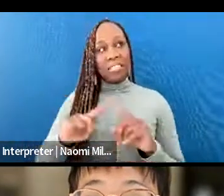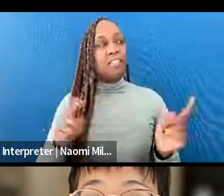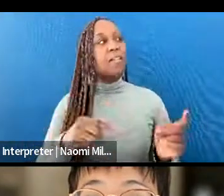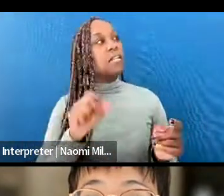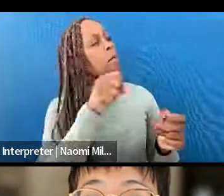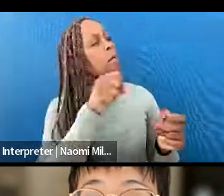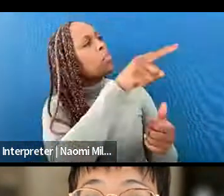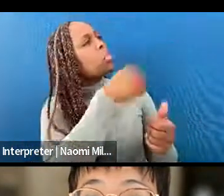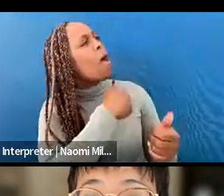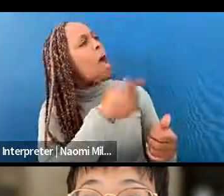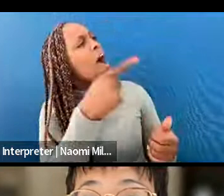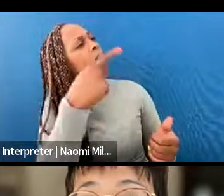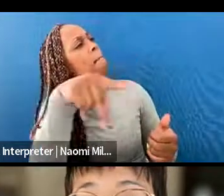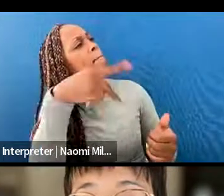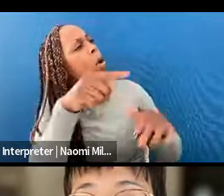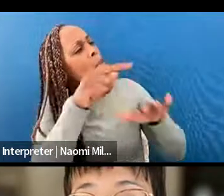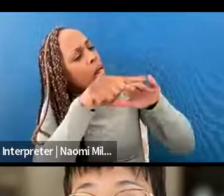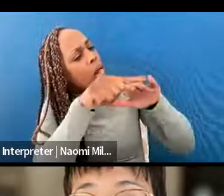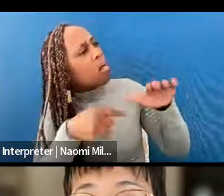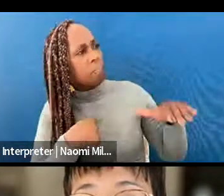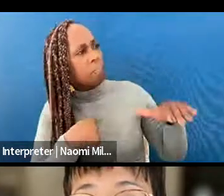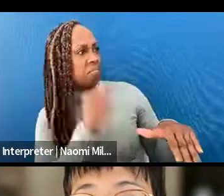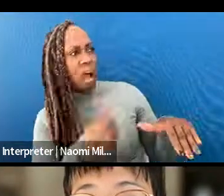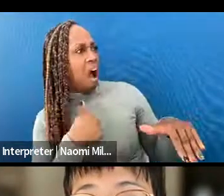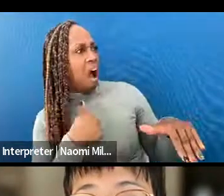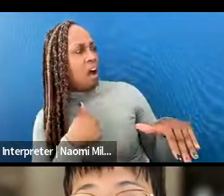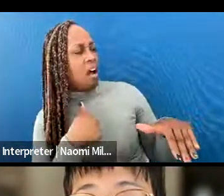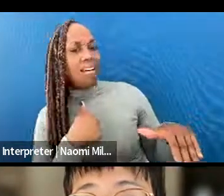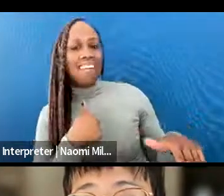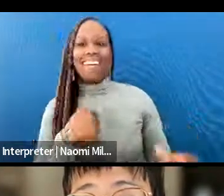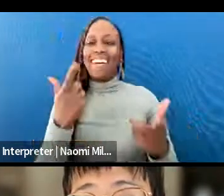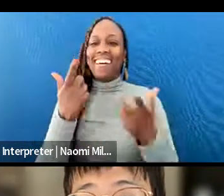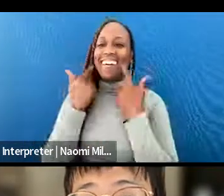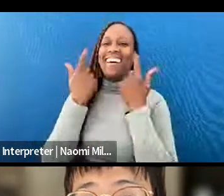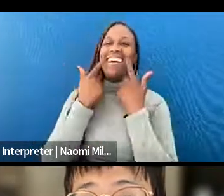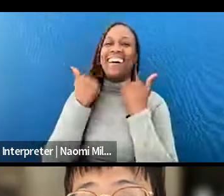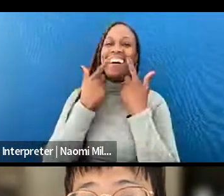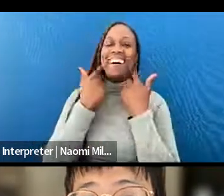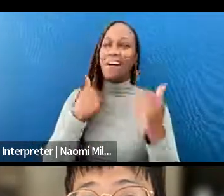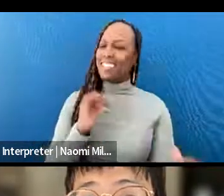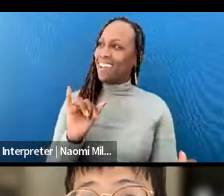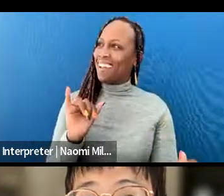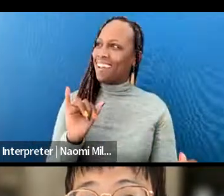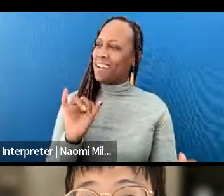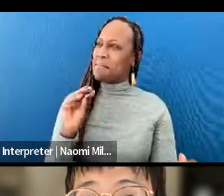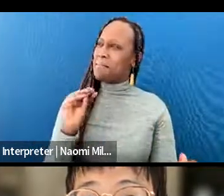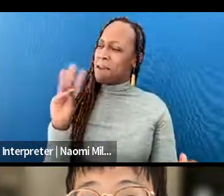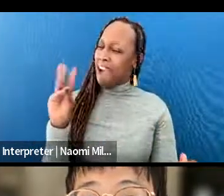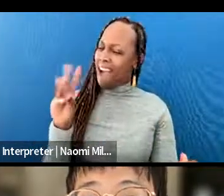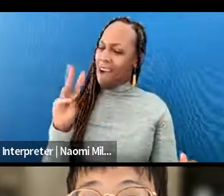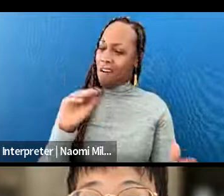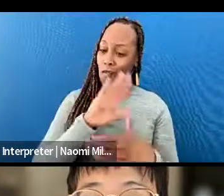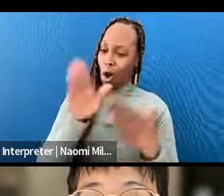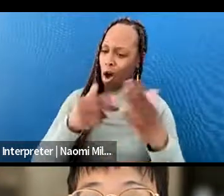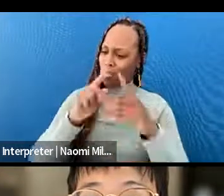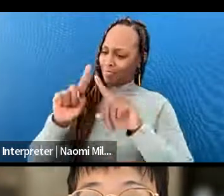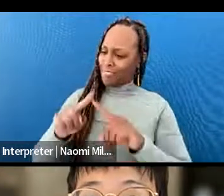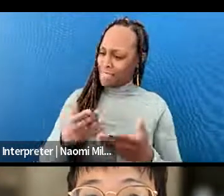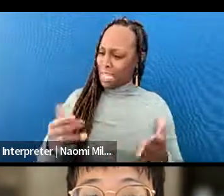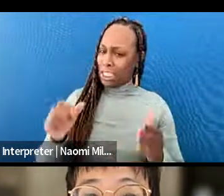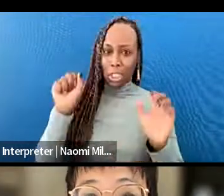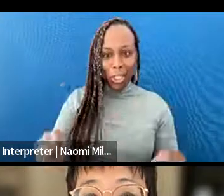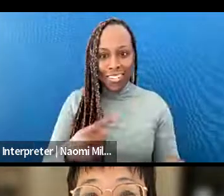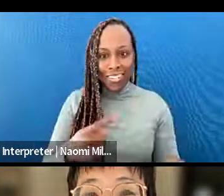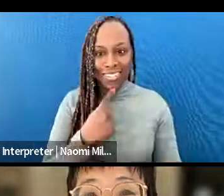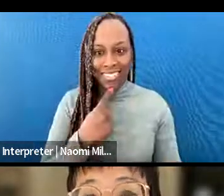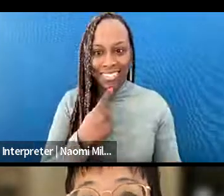you have purple nail polish on and I don't. And I was like, wow, of all the things that she could have